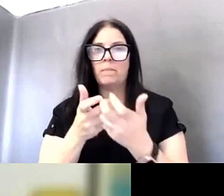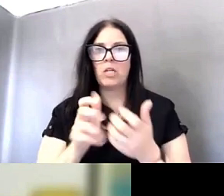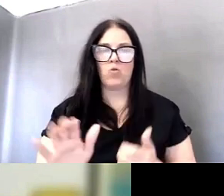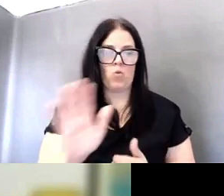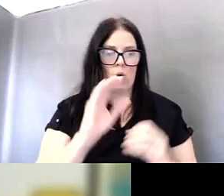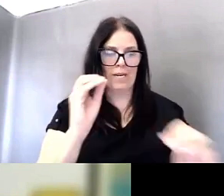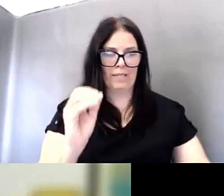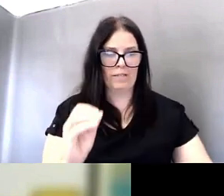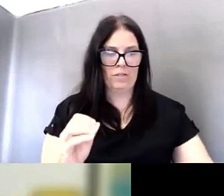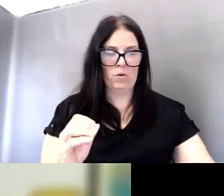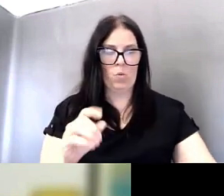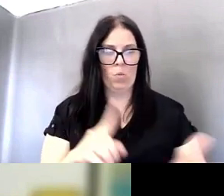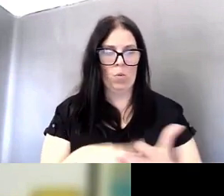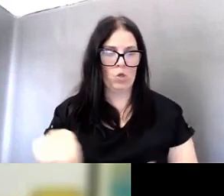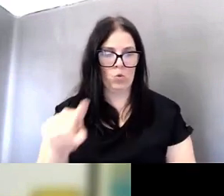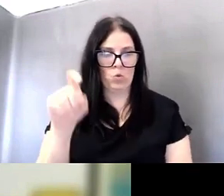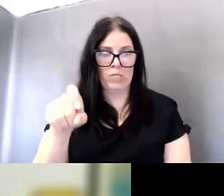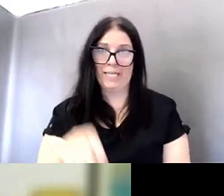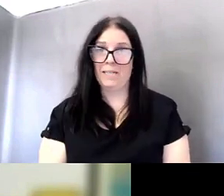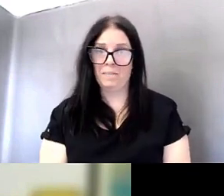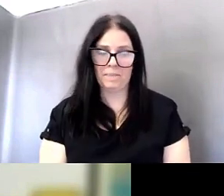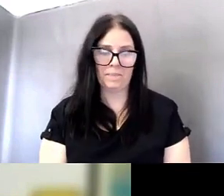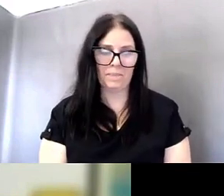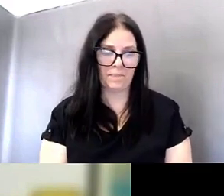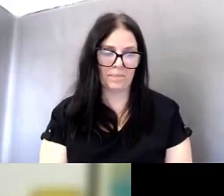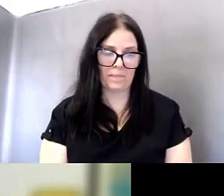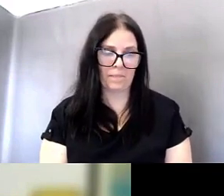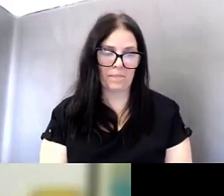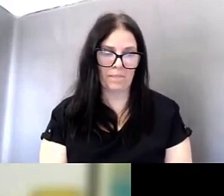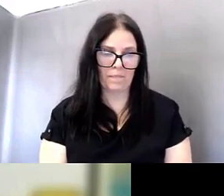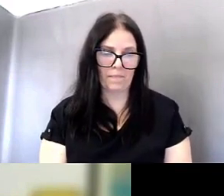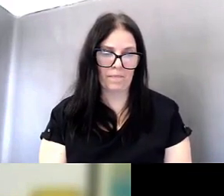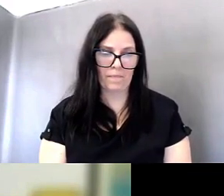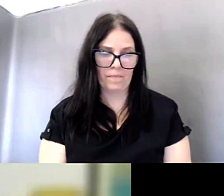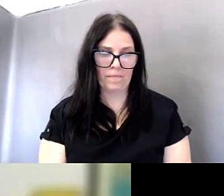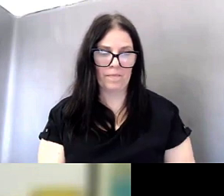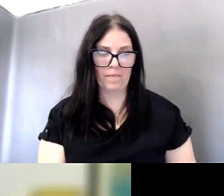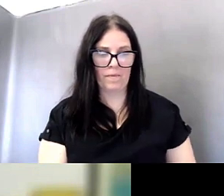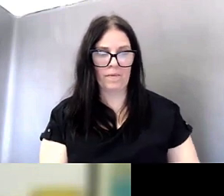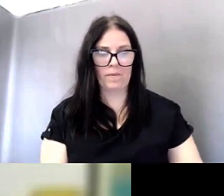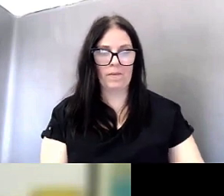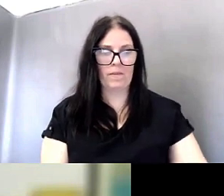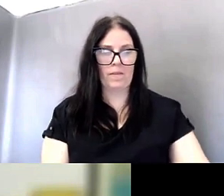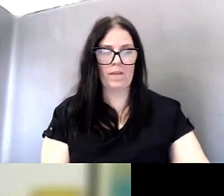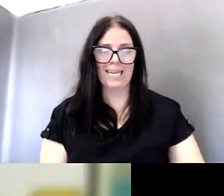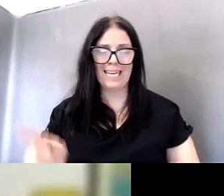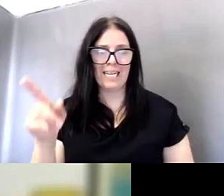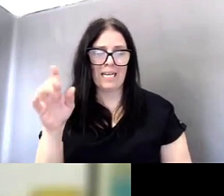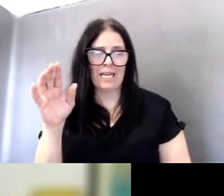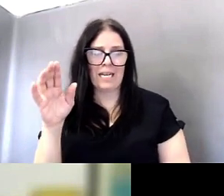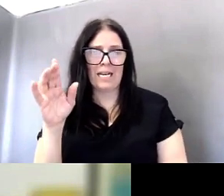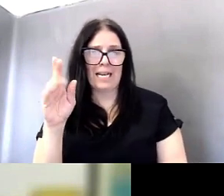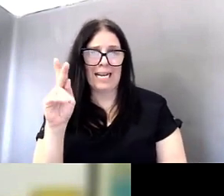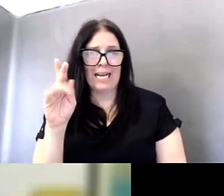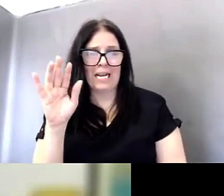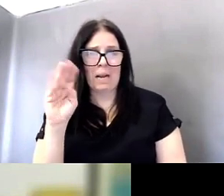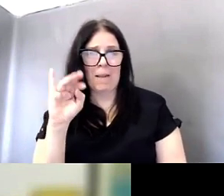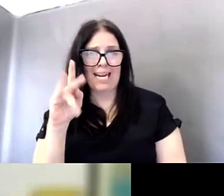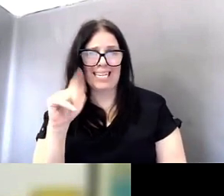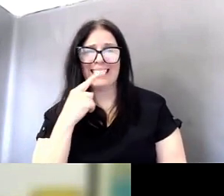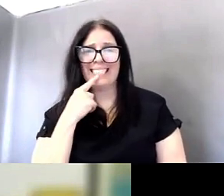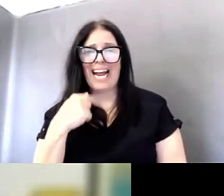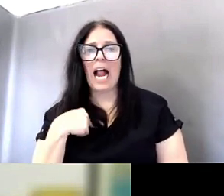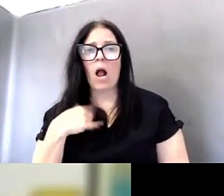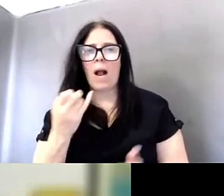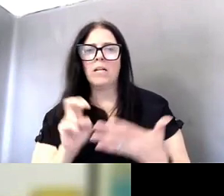modified. Yeah. Perfect. So I don't want to jump away, but I am going to jump into the section where we